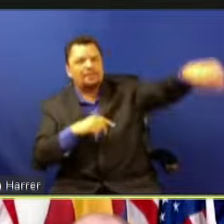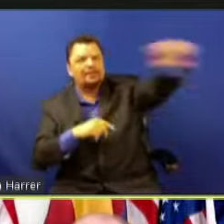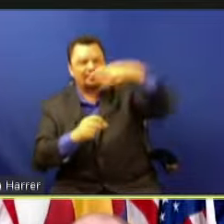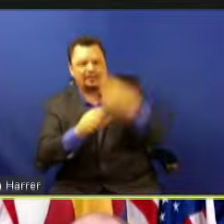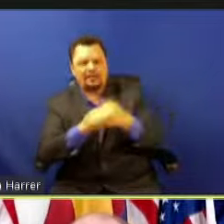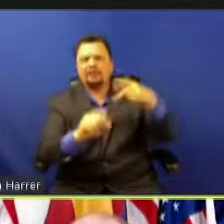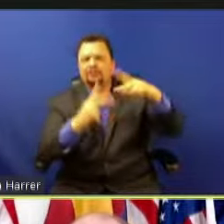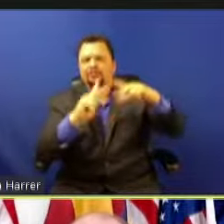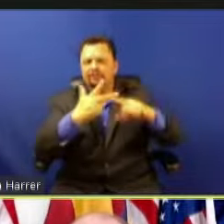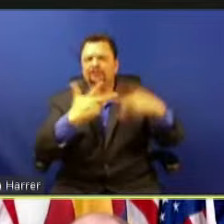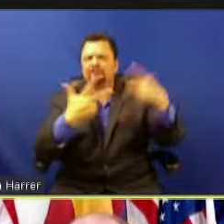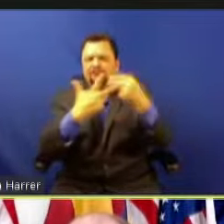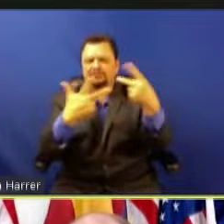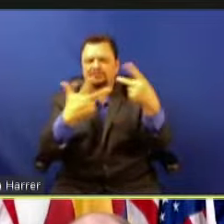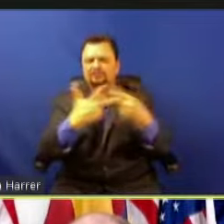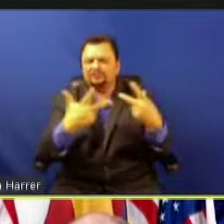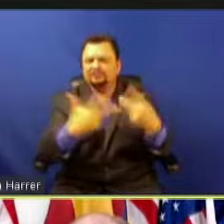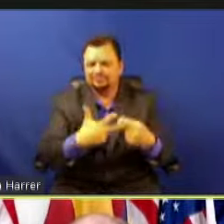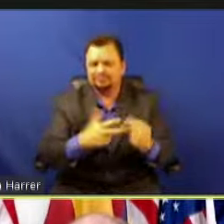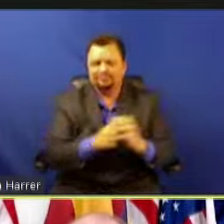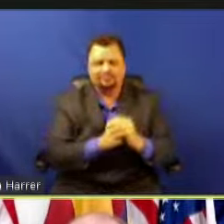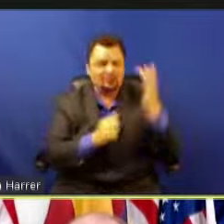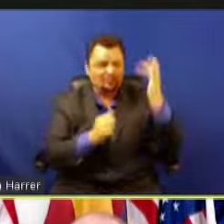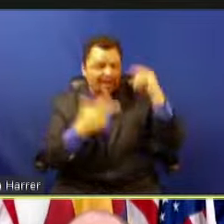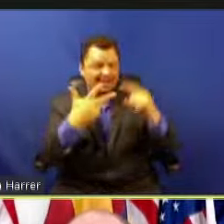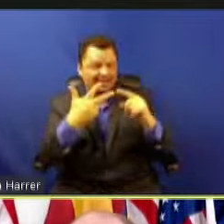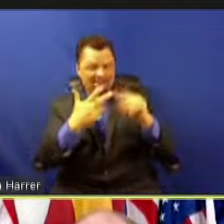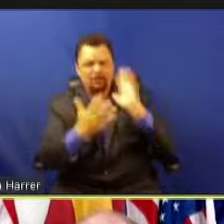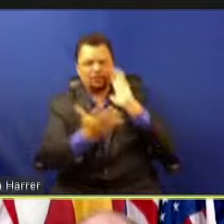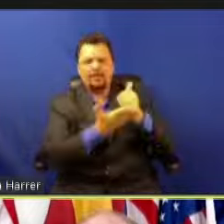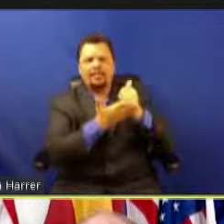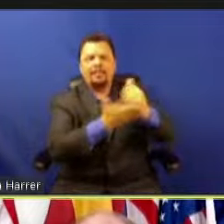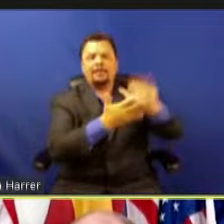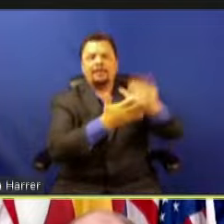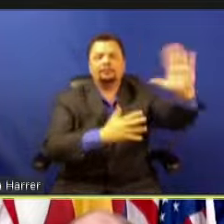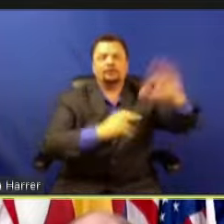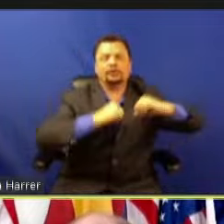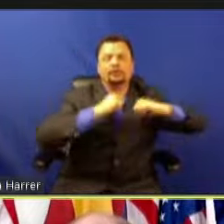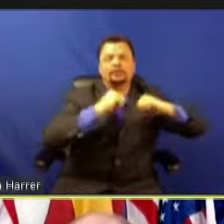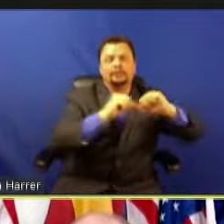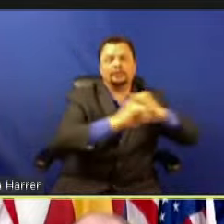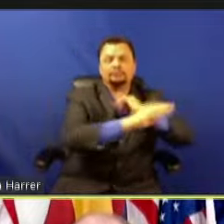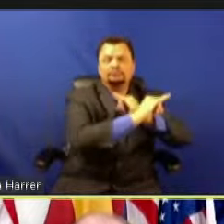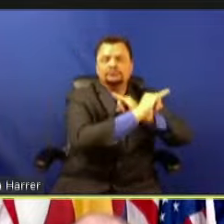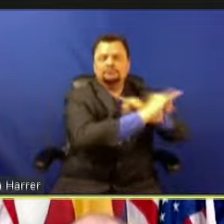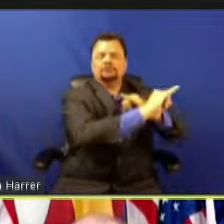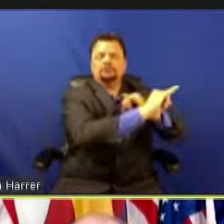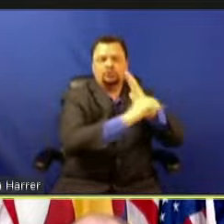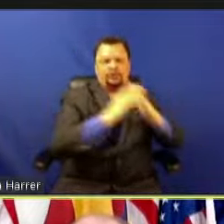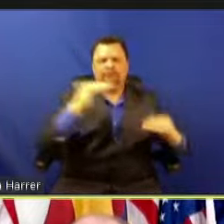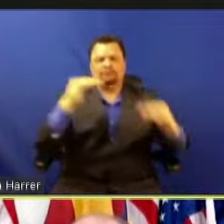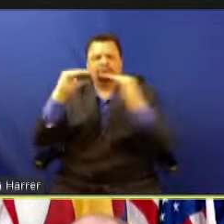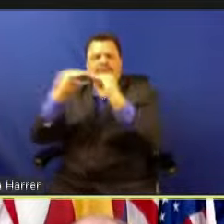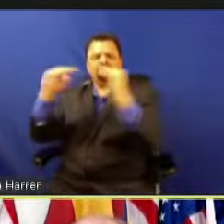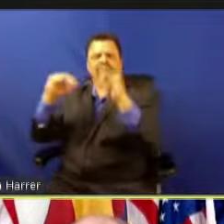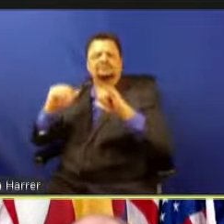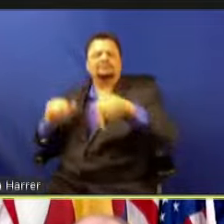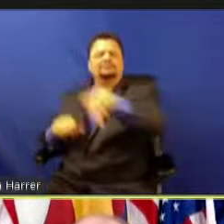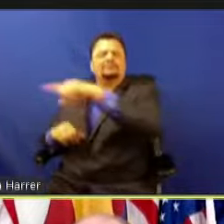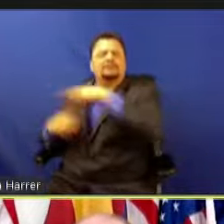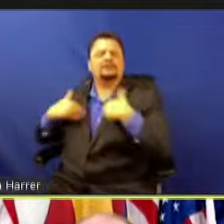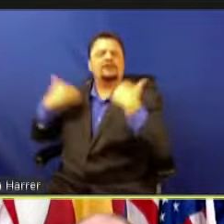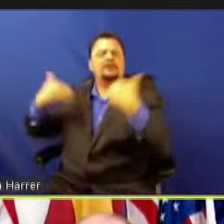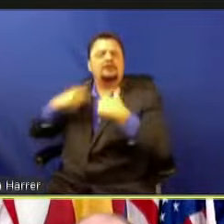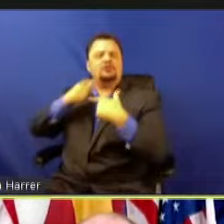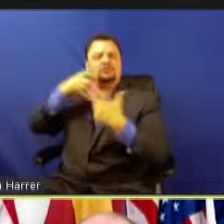immunocompromised, to get the same level of protection that 20-somethings and 30-somethings have with the 2 doses. In mid-August, the